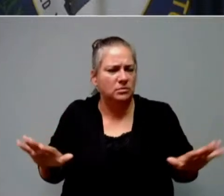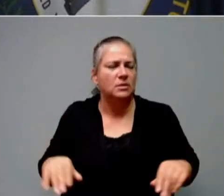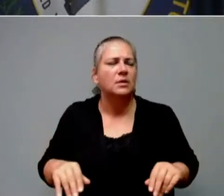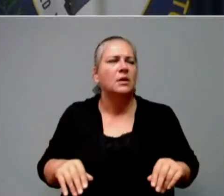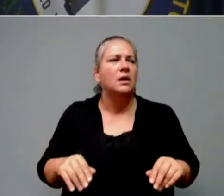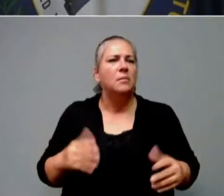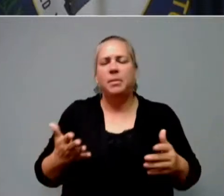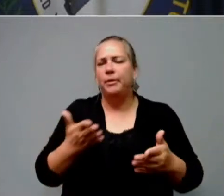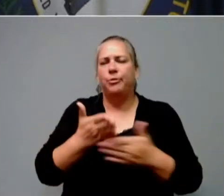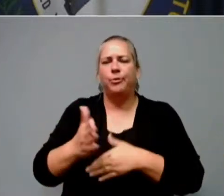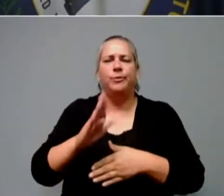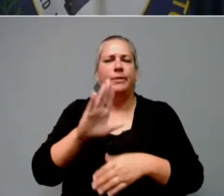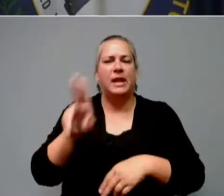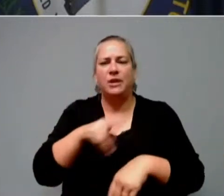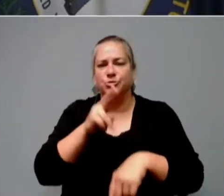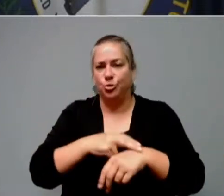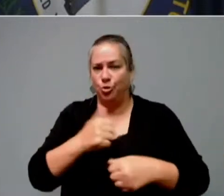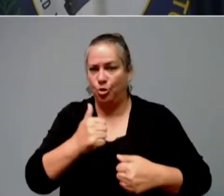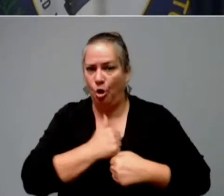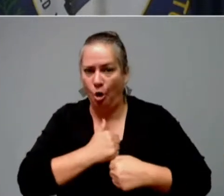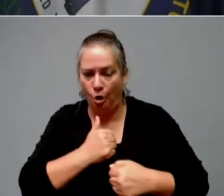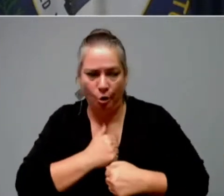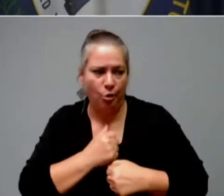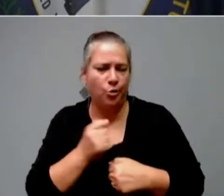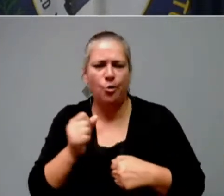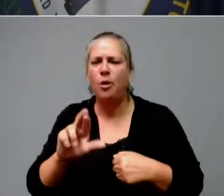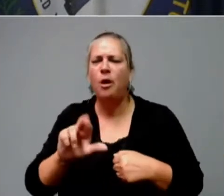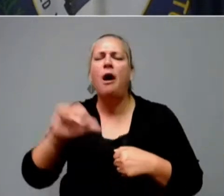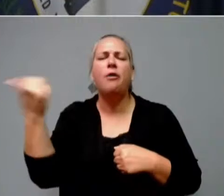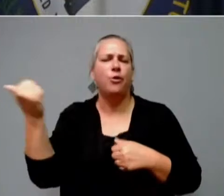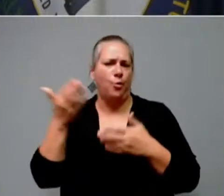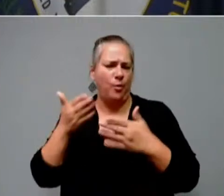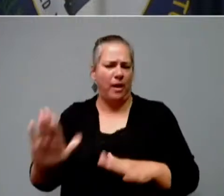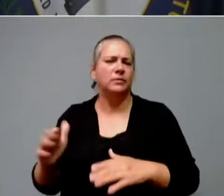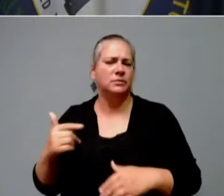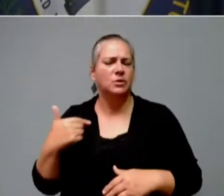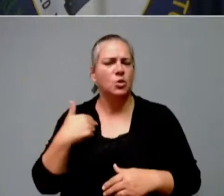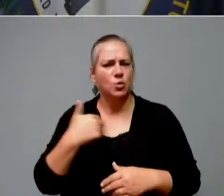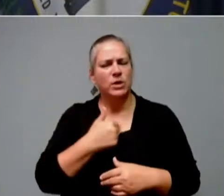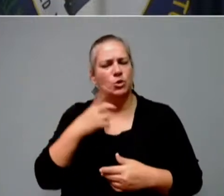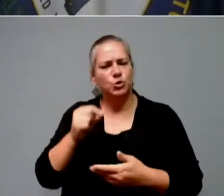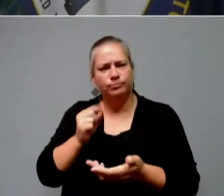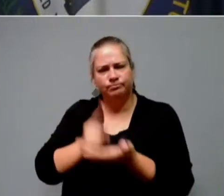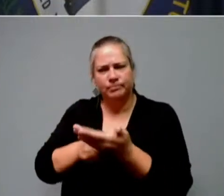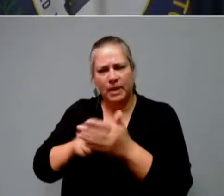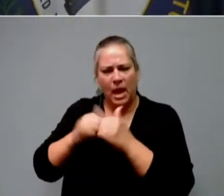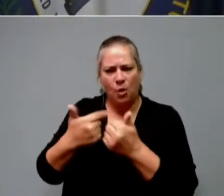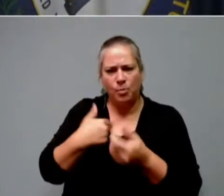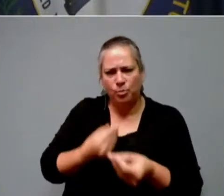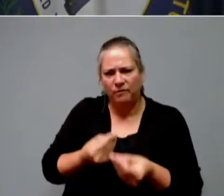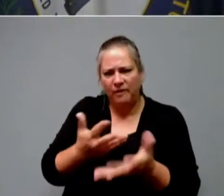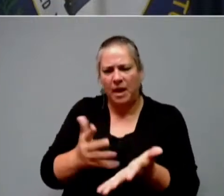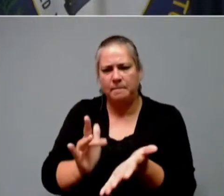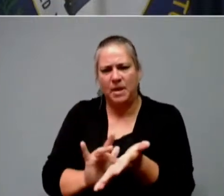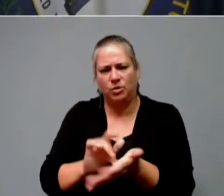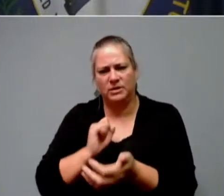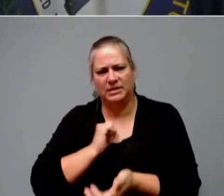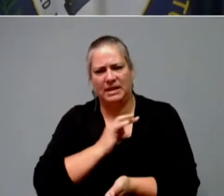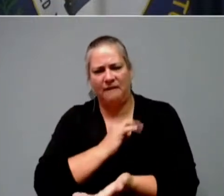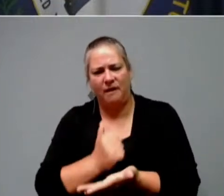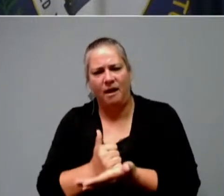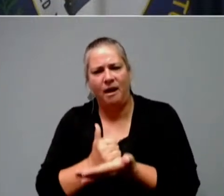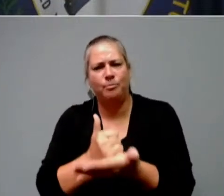Guard or through other possibilities, how do we provide more medical and other staff to these systems as they